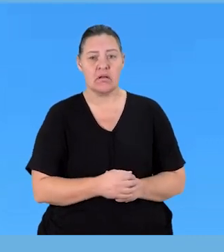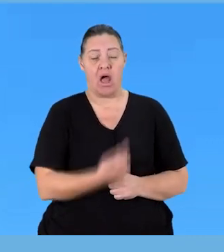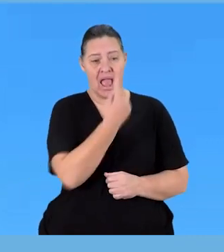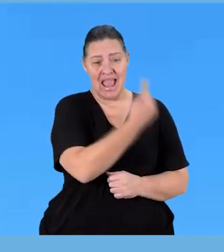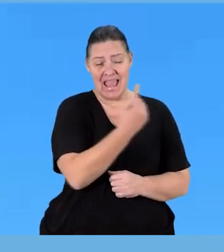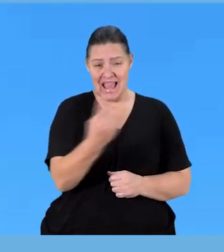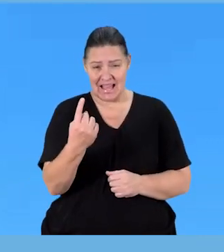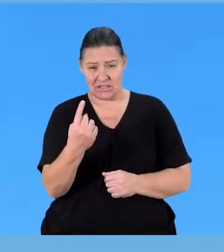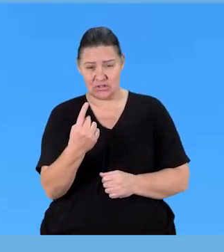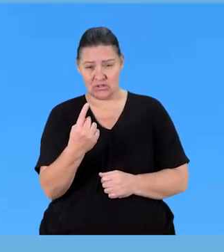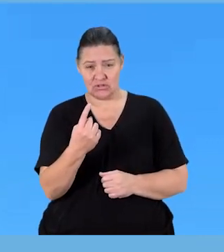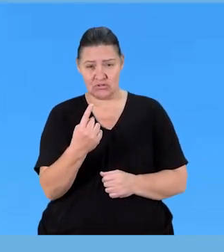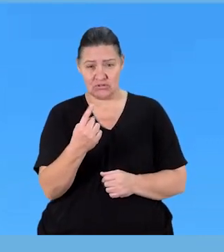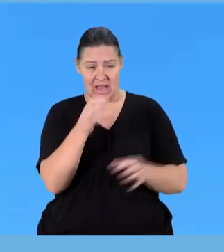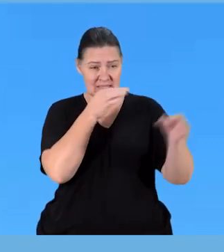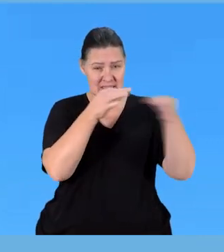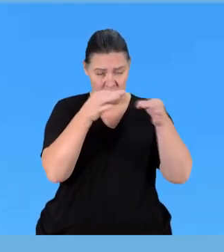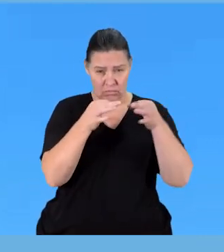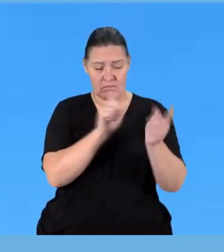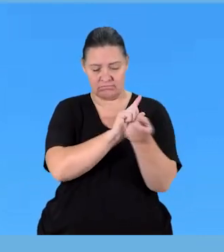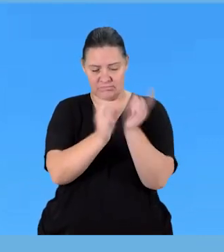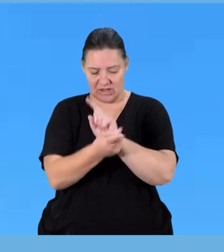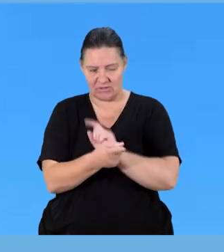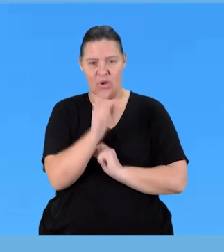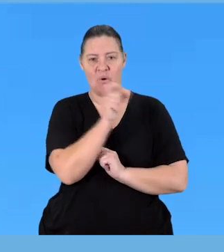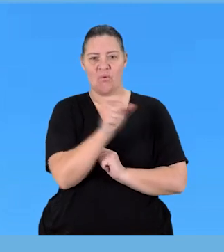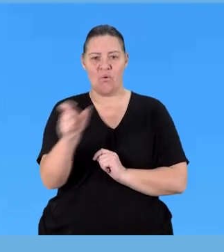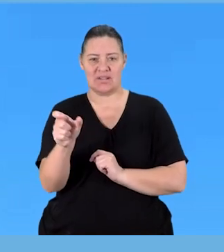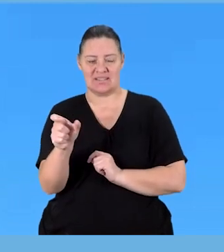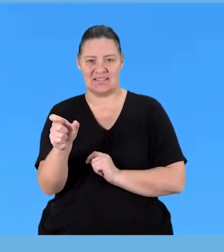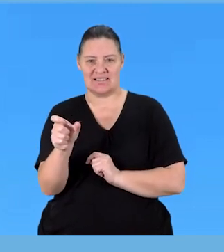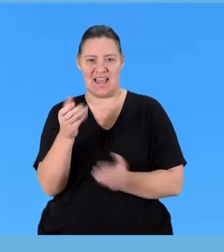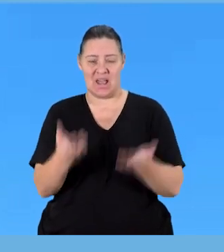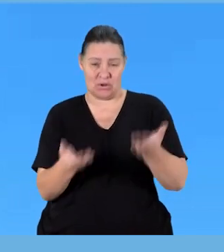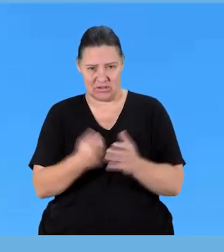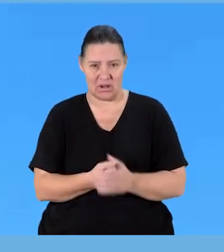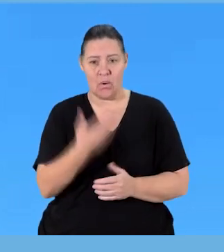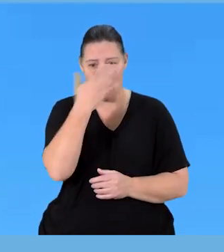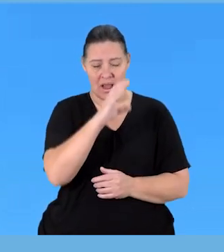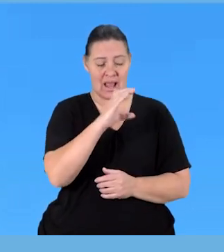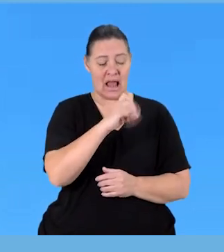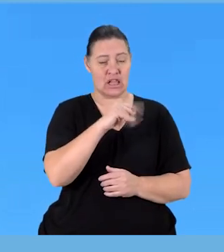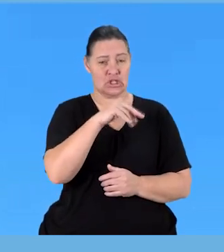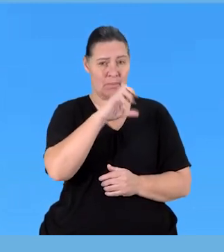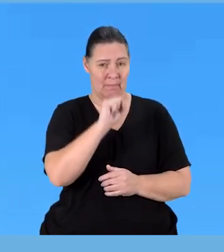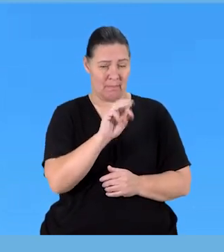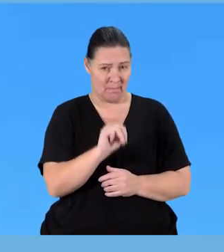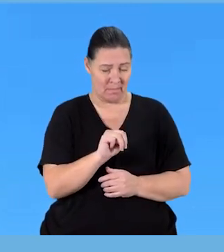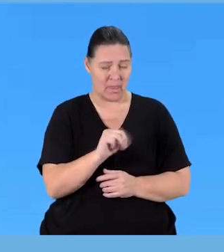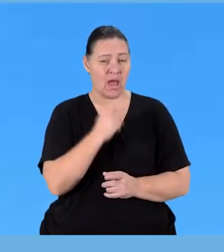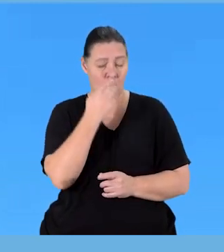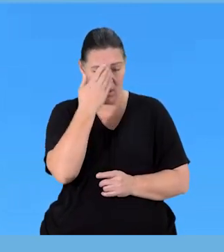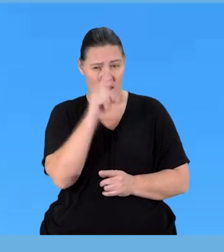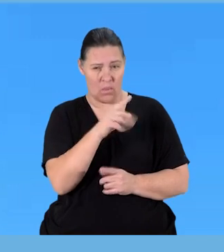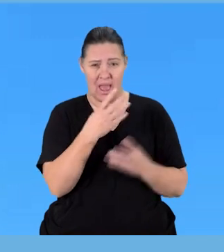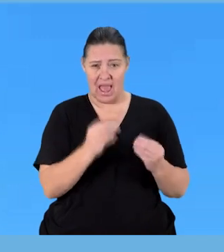these descriptions as a word equation. We are given that calcium, and we know from the periodic table that calcium